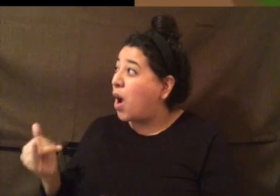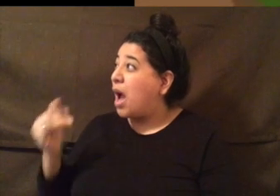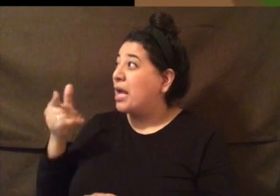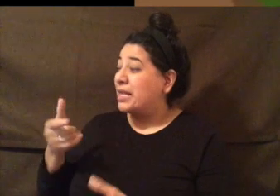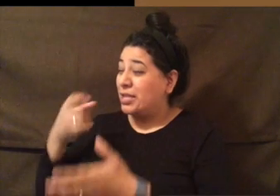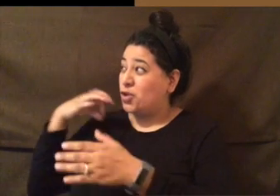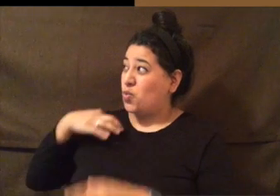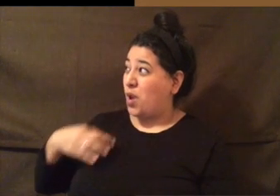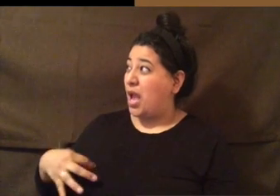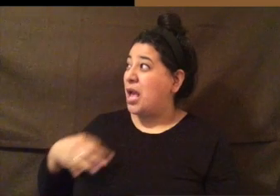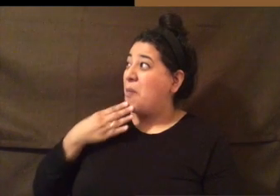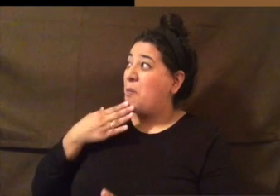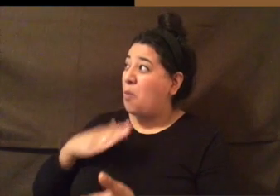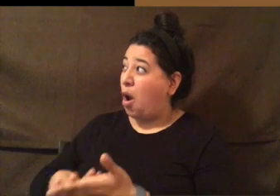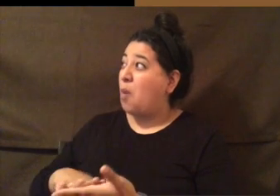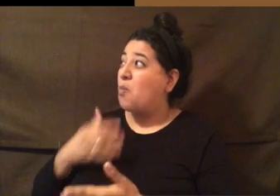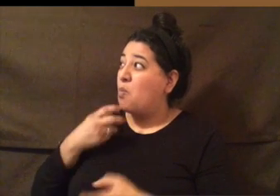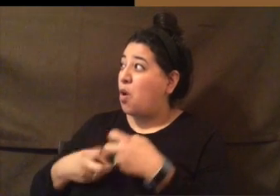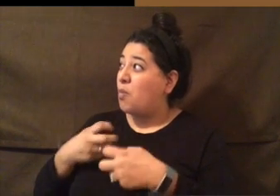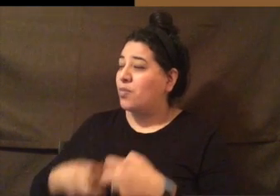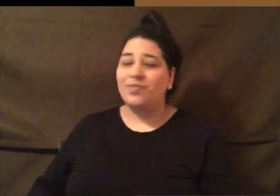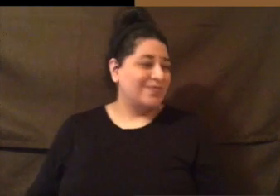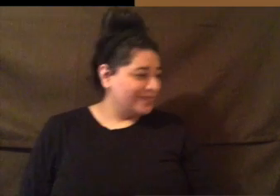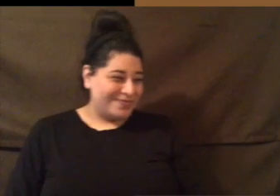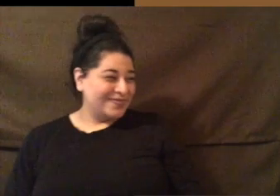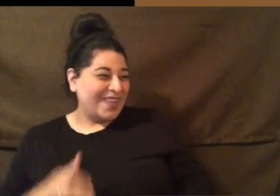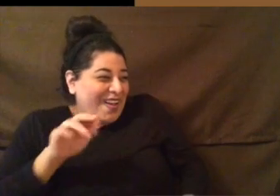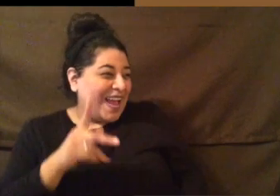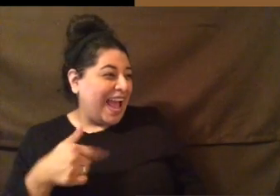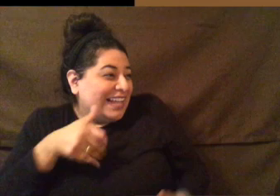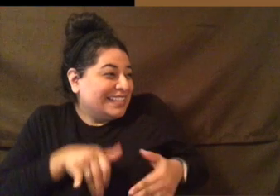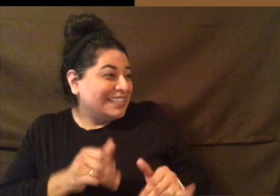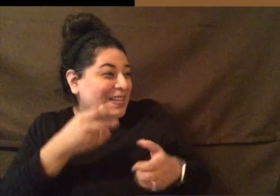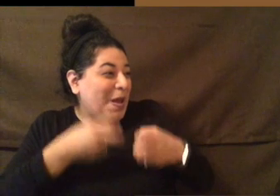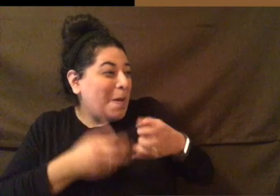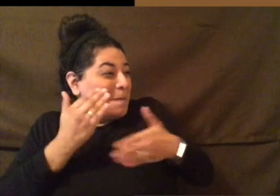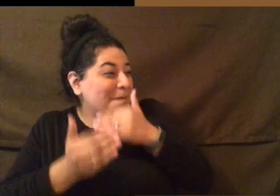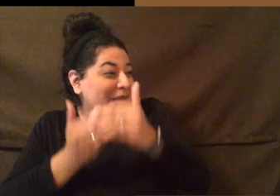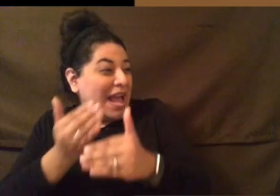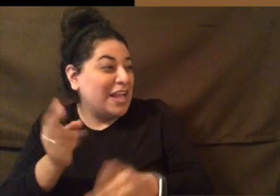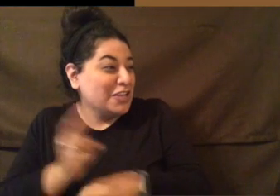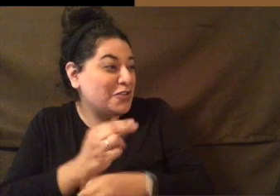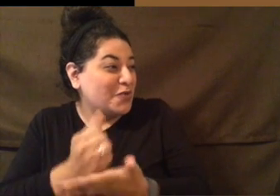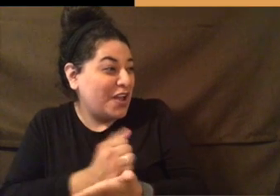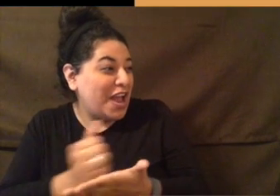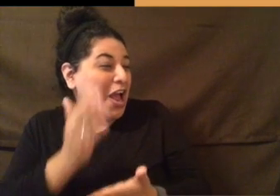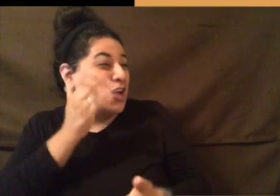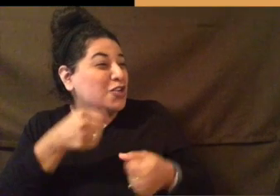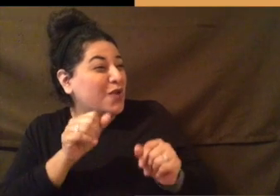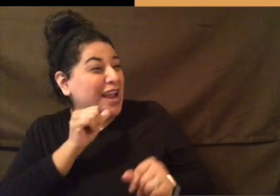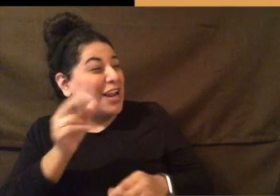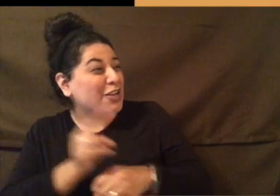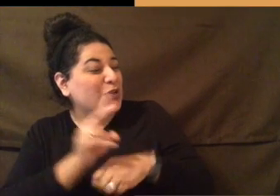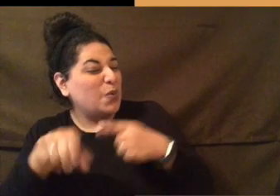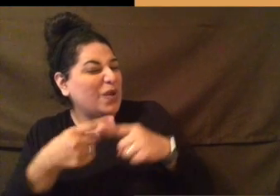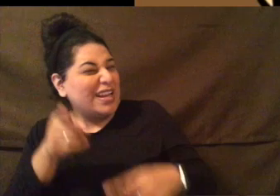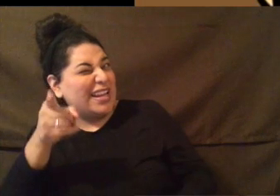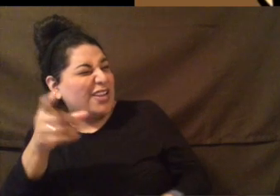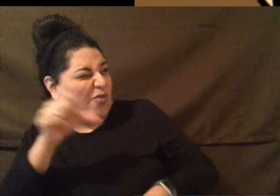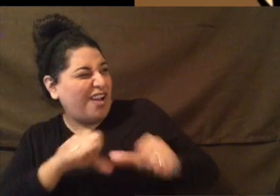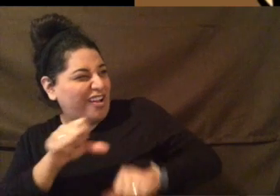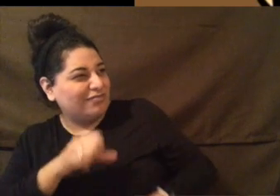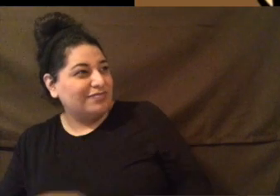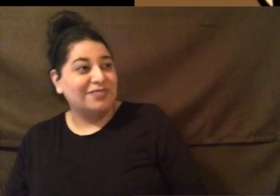is such an issue. Okay, but I still plan on using my card. I will just try not to use it when Barry is around. There's Barry